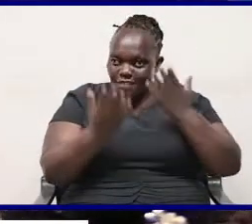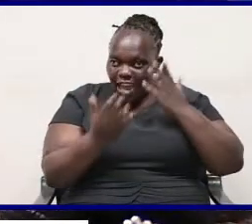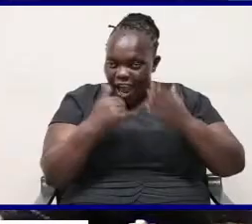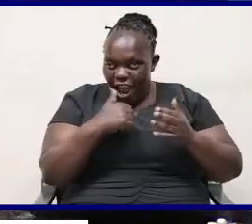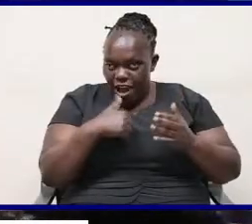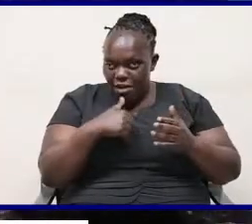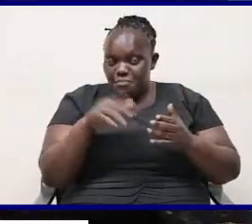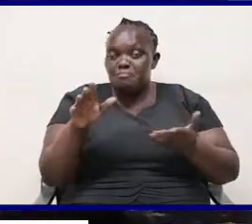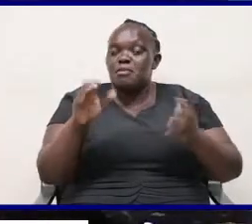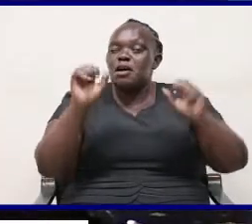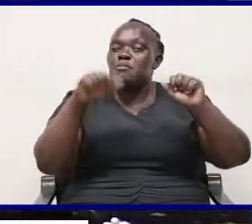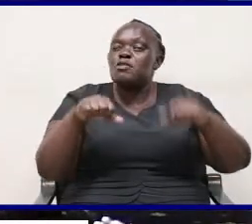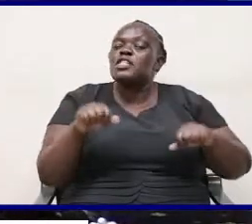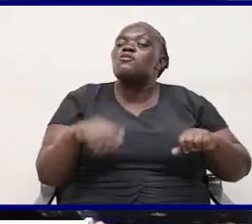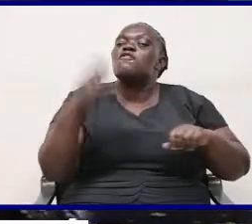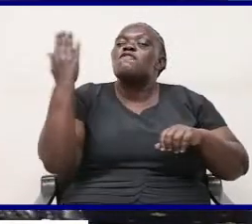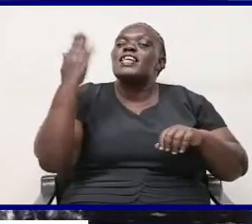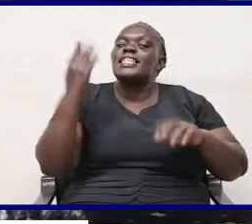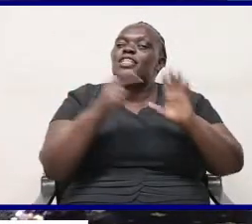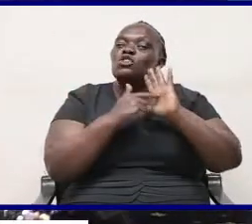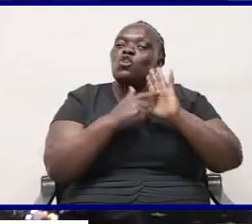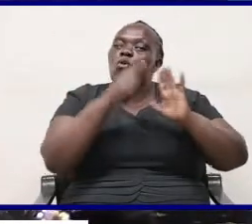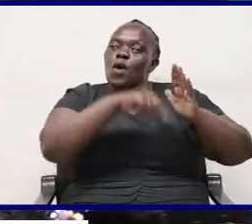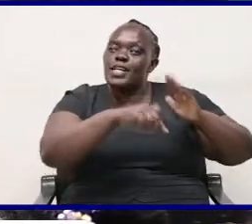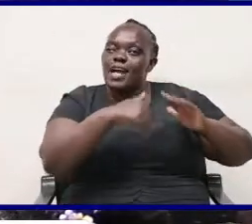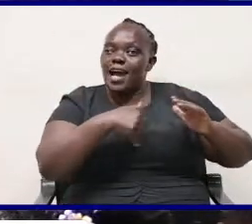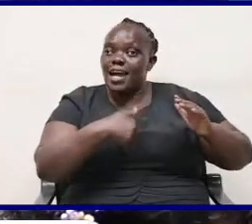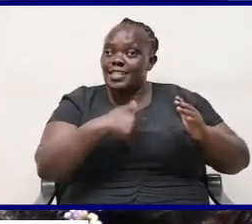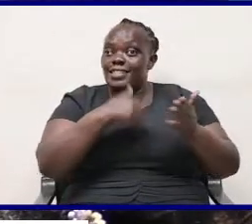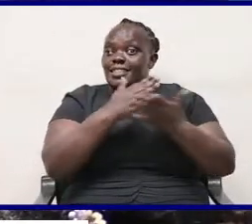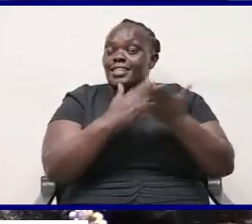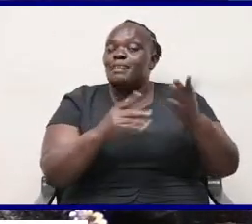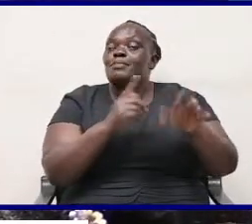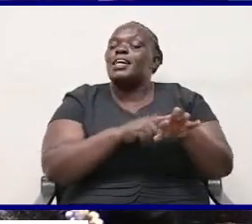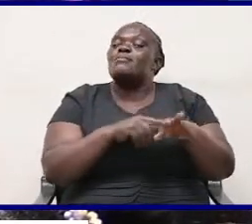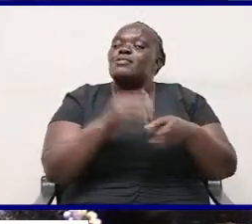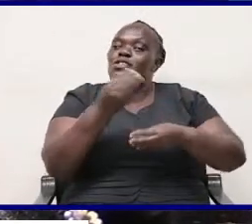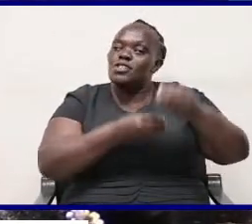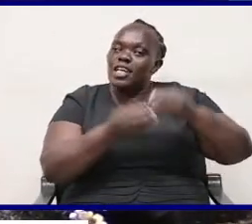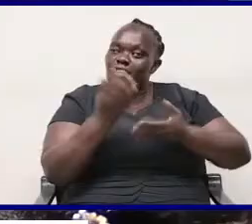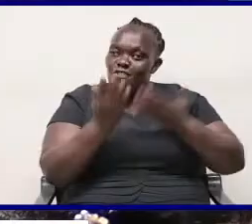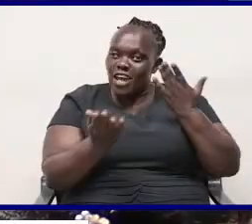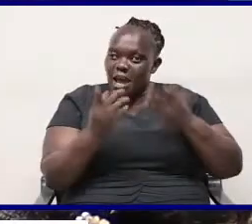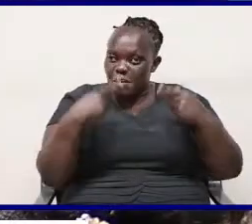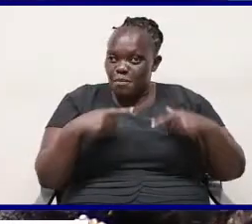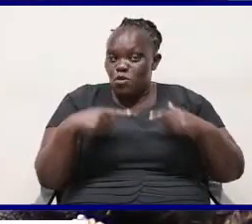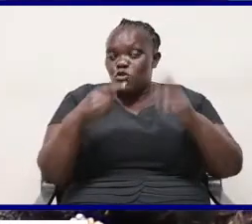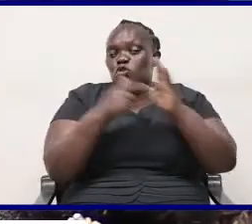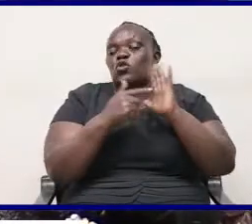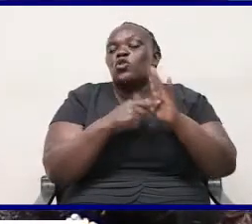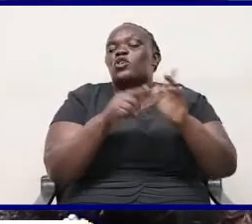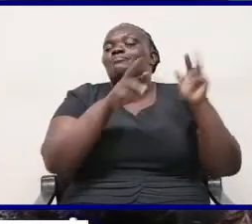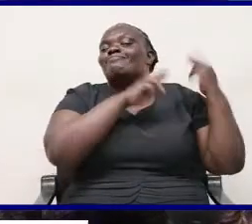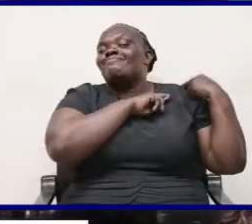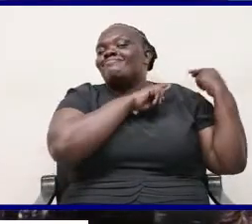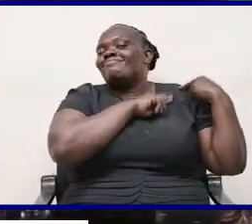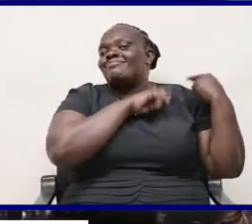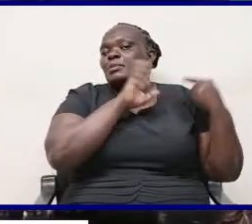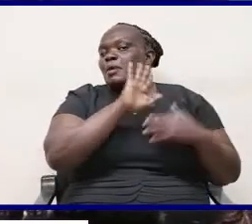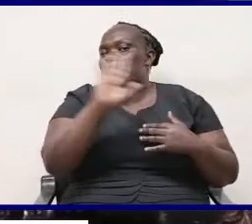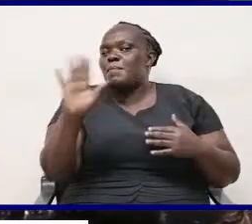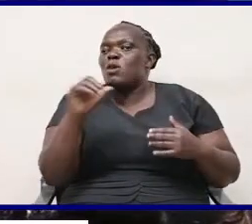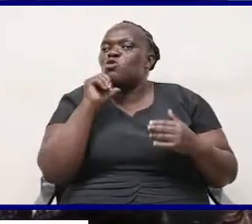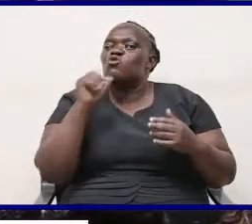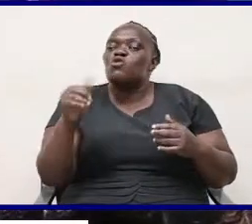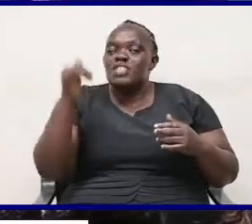and participate? Do you facilitate them to showcase what they have? Because sometimes we go to these trade fairs and people are just showcasing the mundane, you know. They are